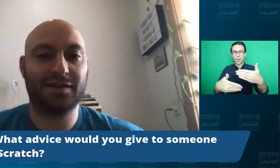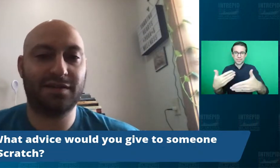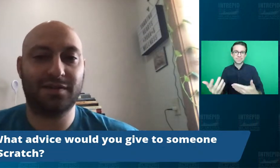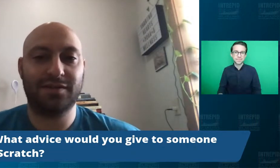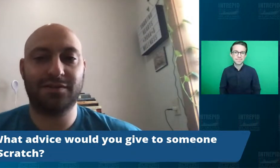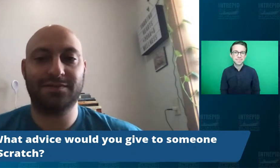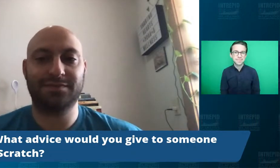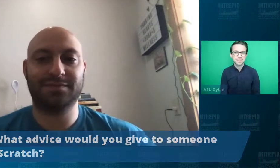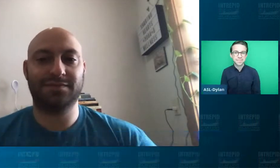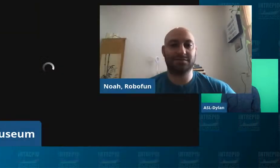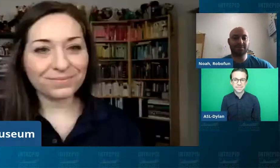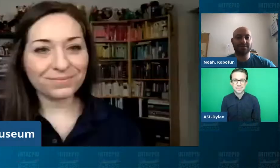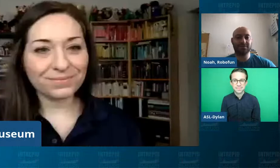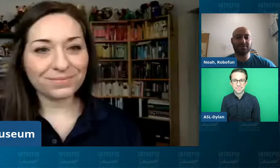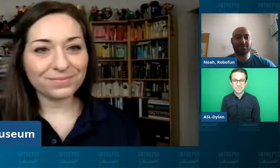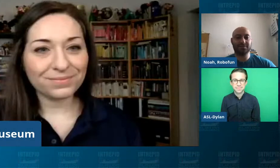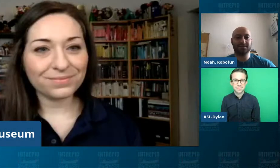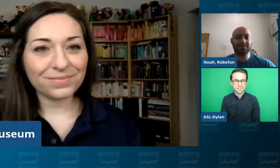going.